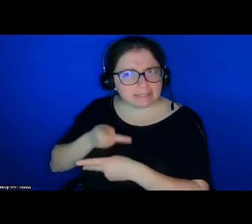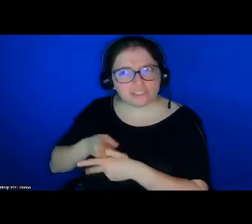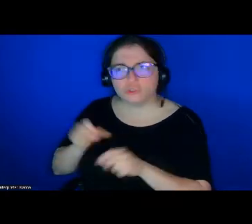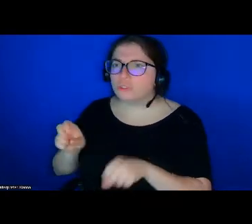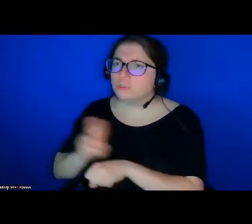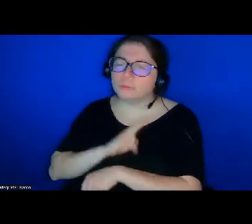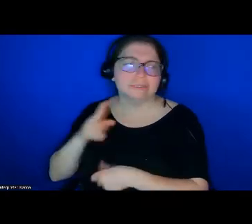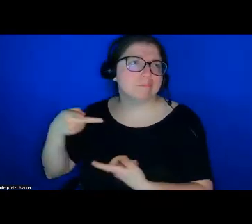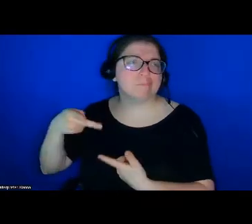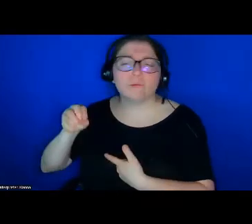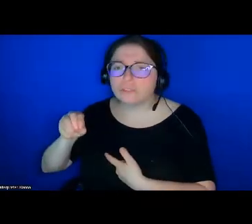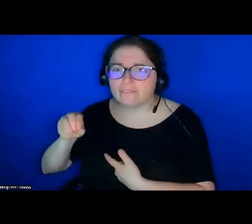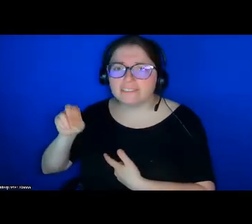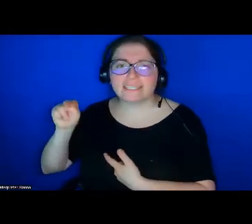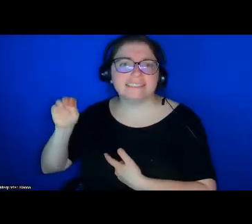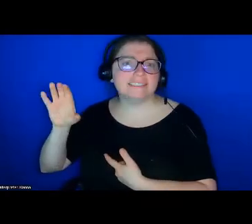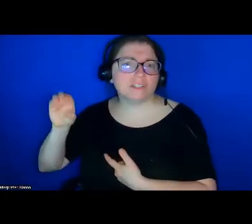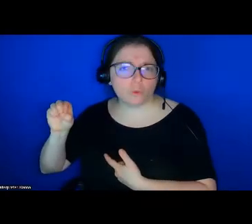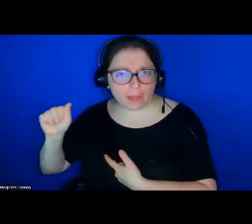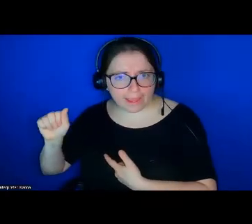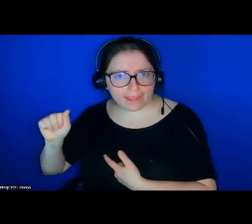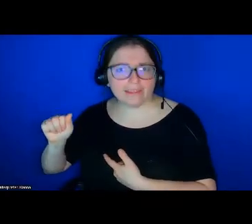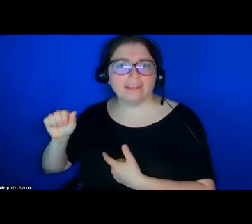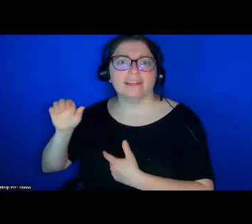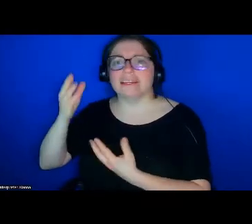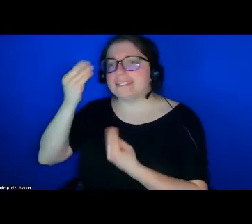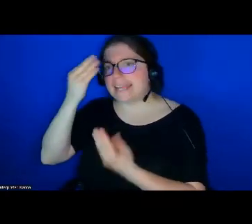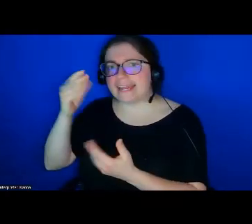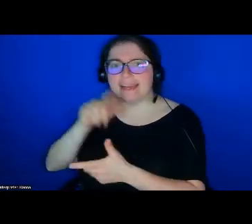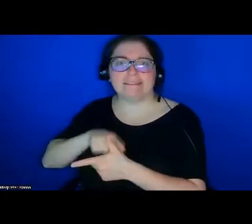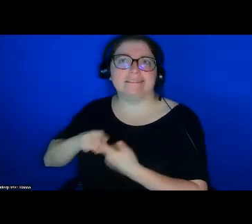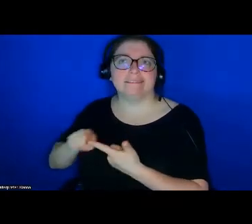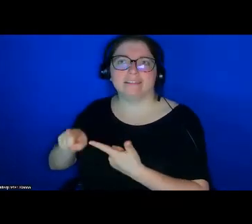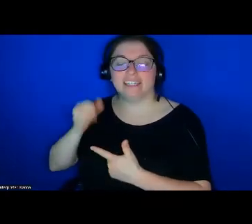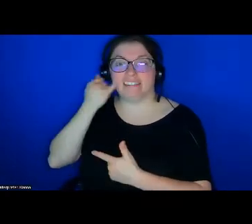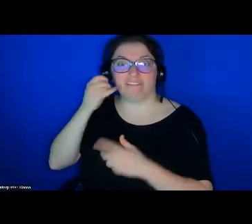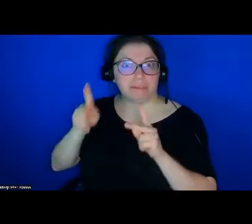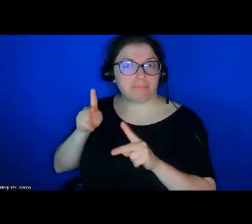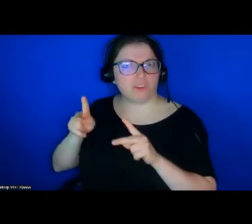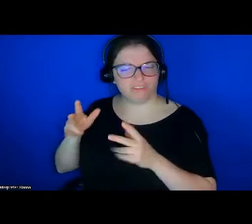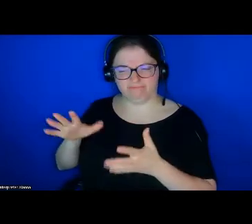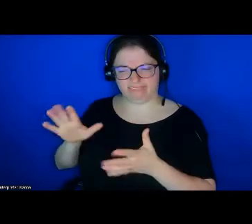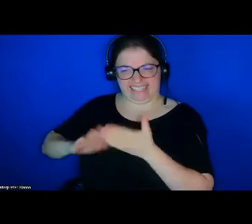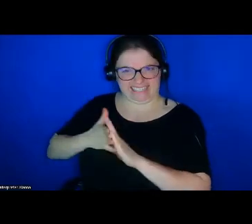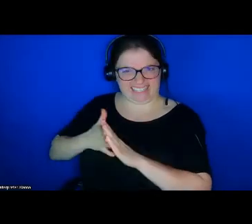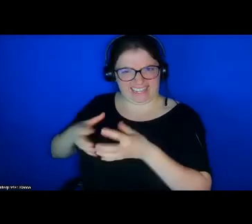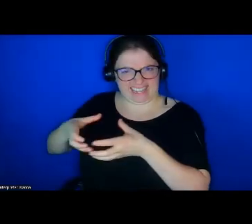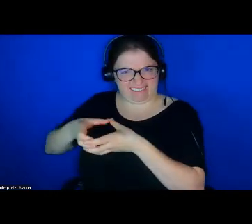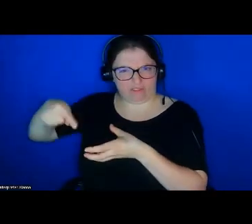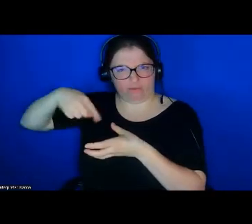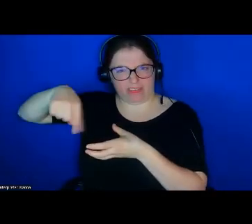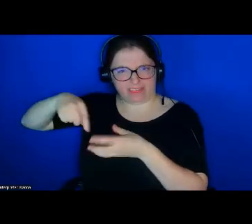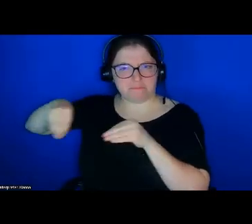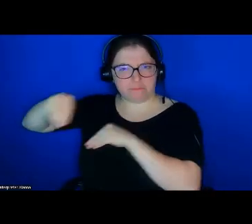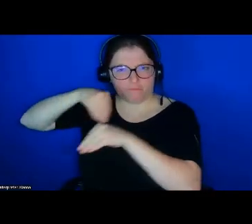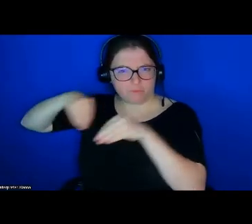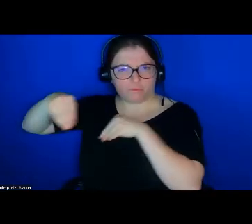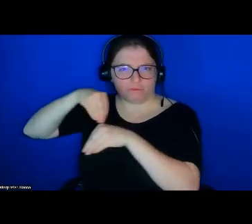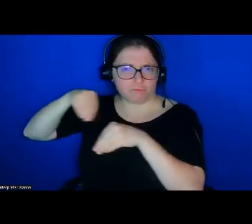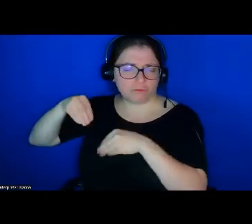service NCOA data to identify people who've moved within the city um you could use uh death data